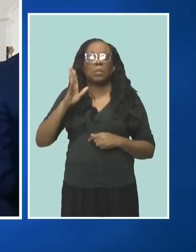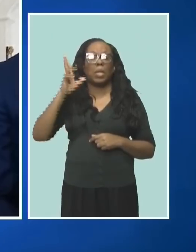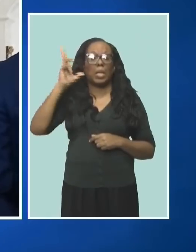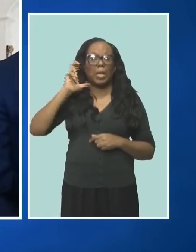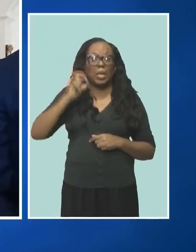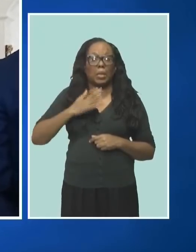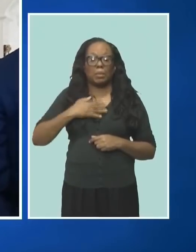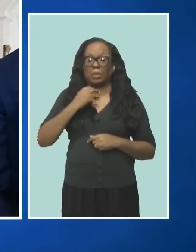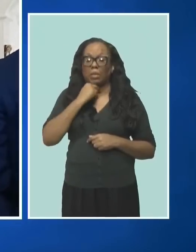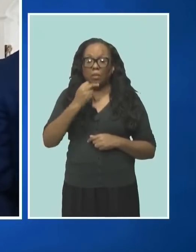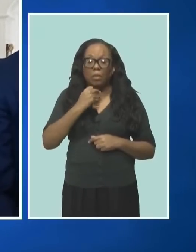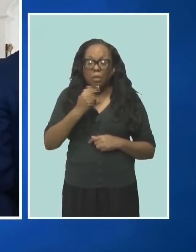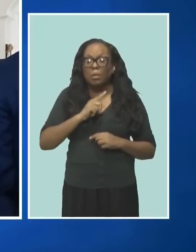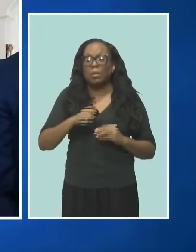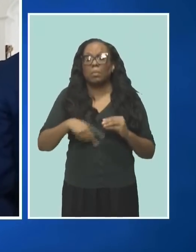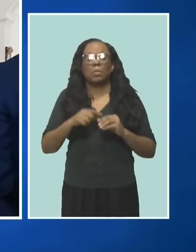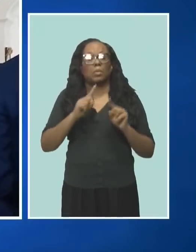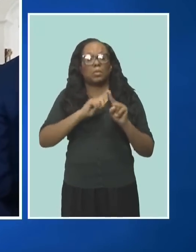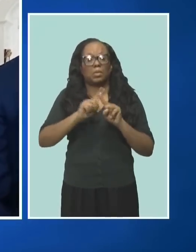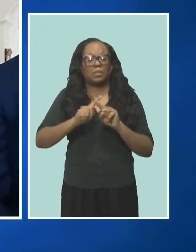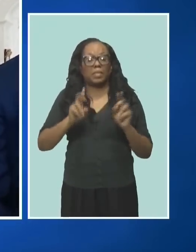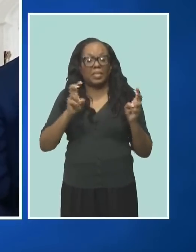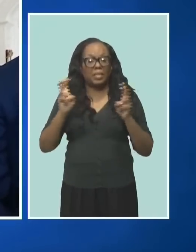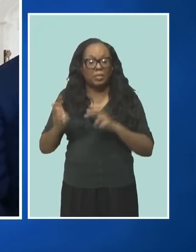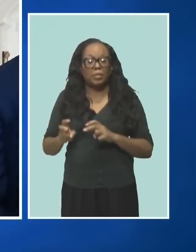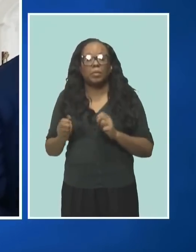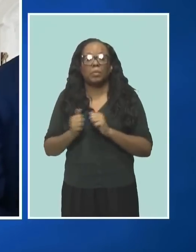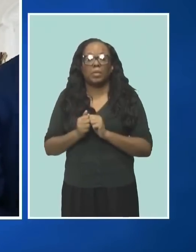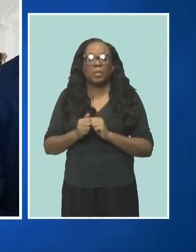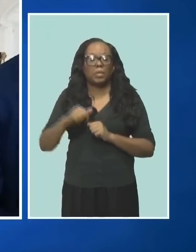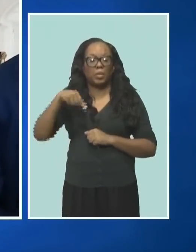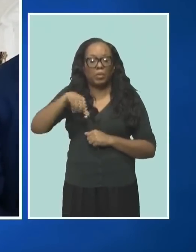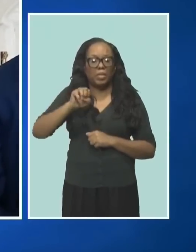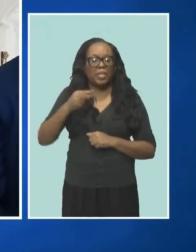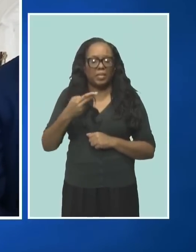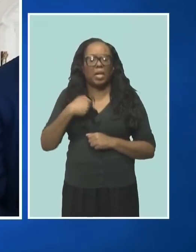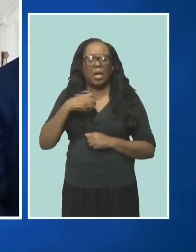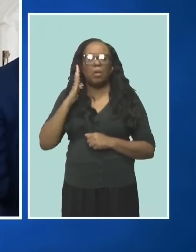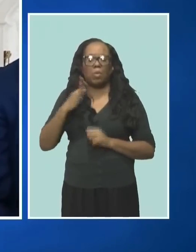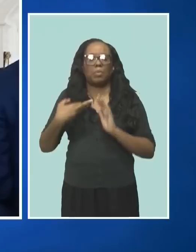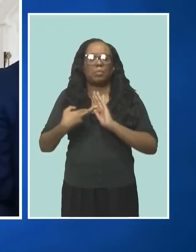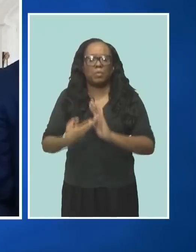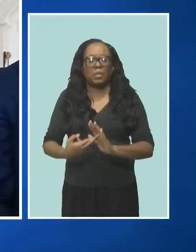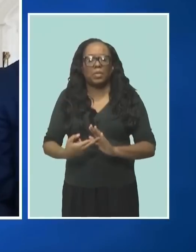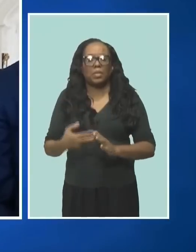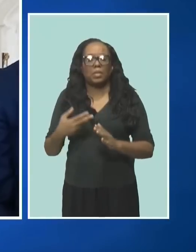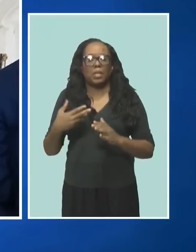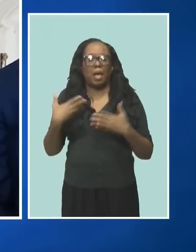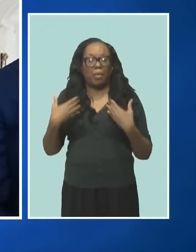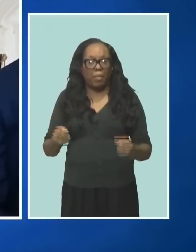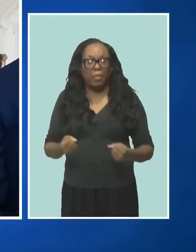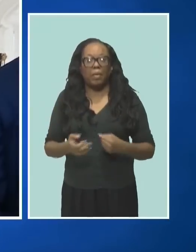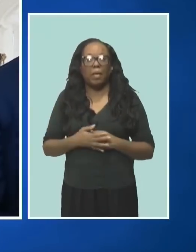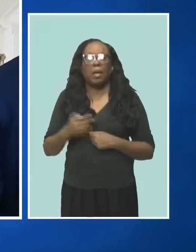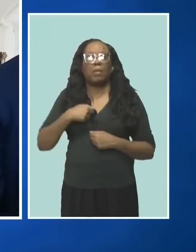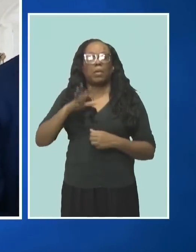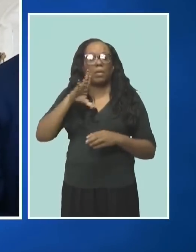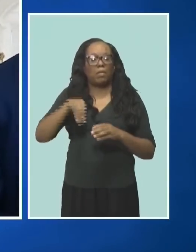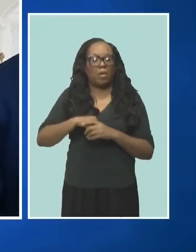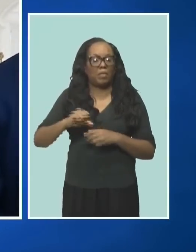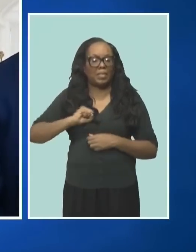with regard to the issues at the Queen Elizabeth Hospital. I've served in the Senate for 8 years before, so I'm accustomed